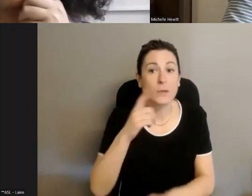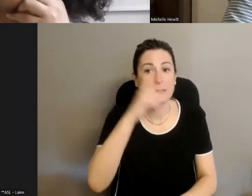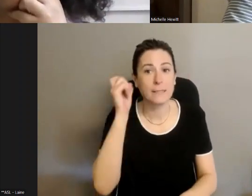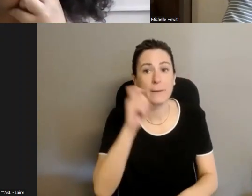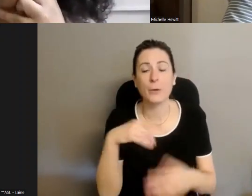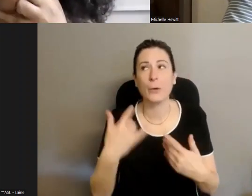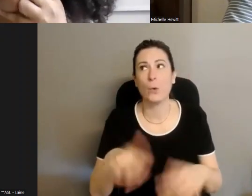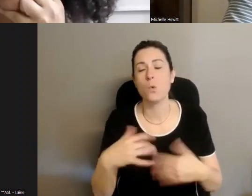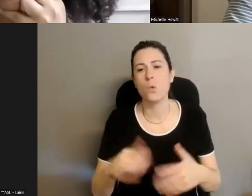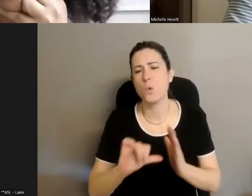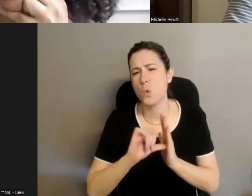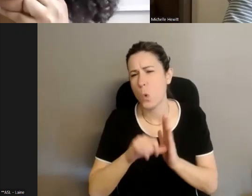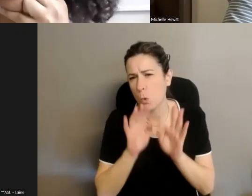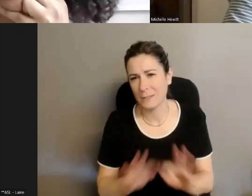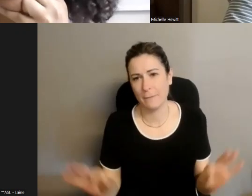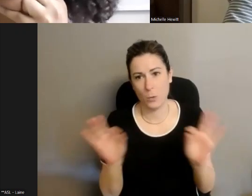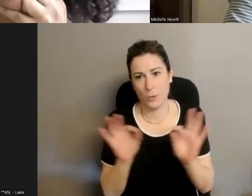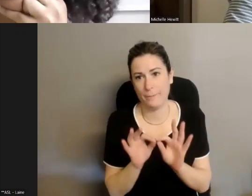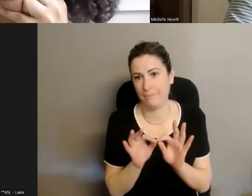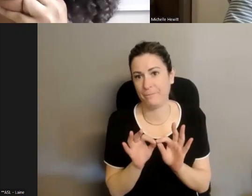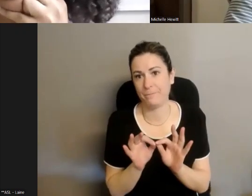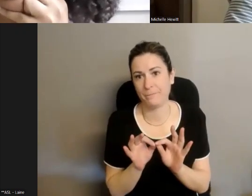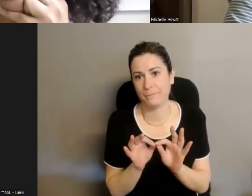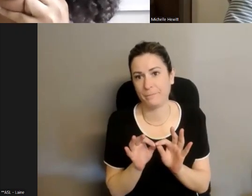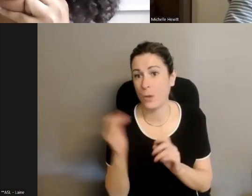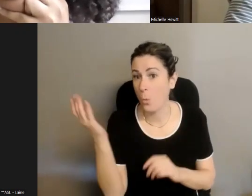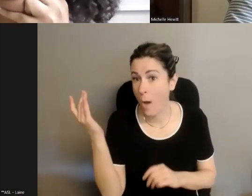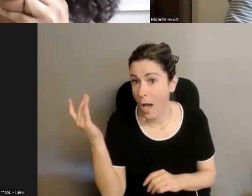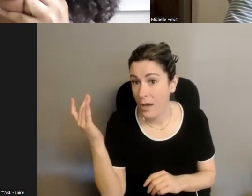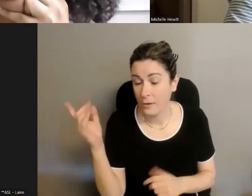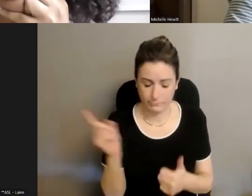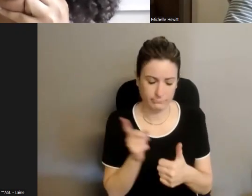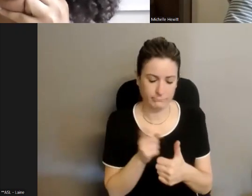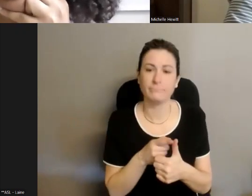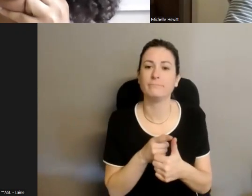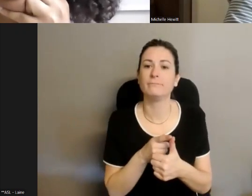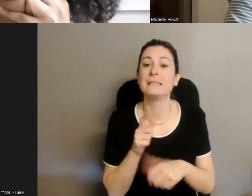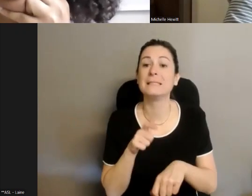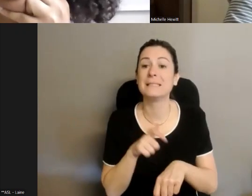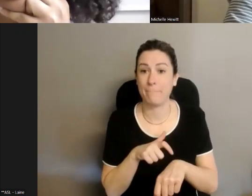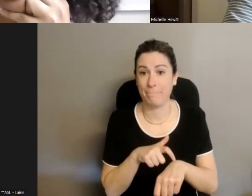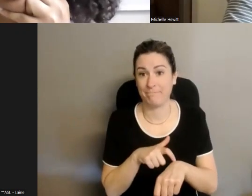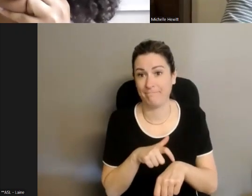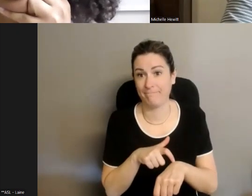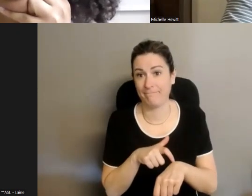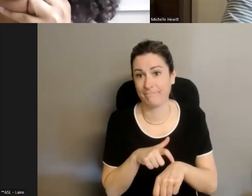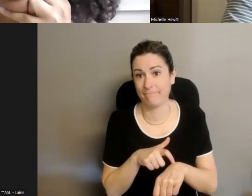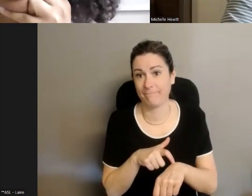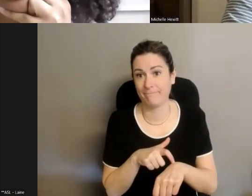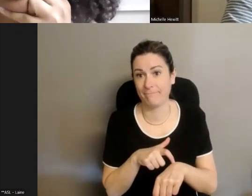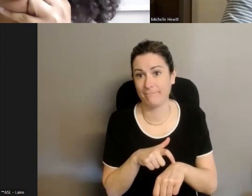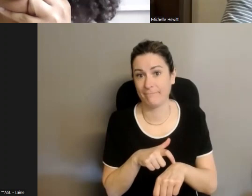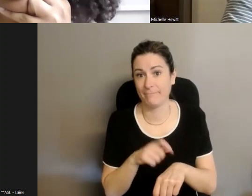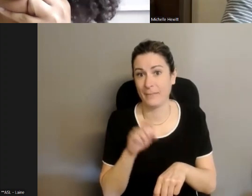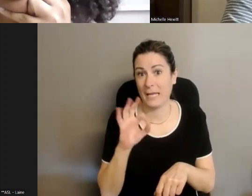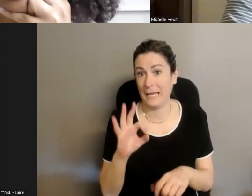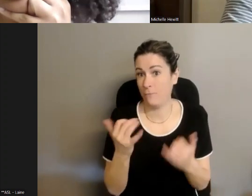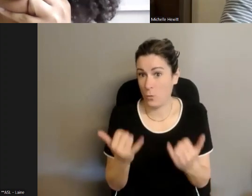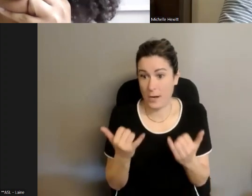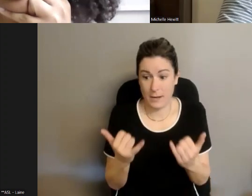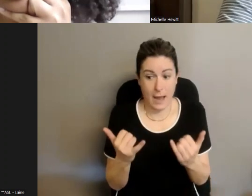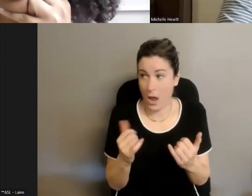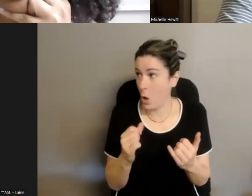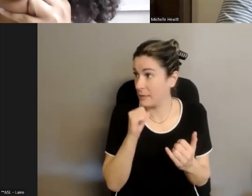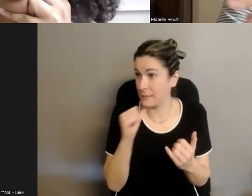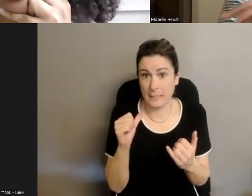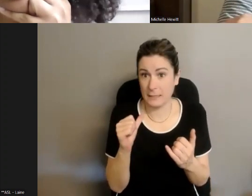First, time. So if it doesn't achieve royal assent now, it doesn't come back until